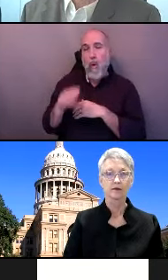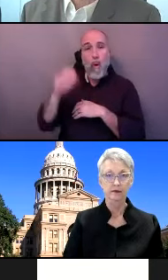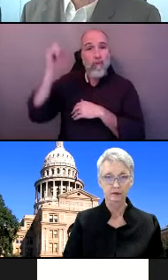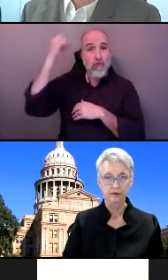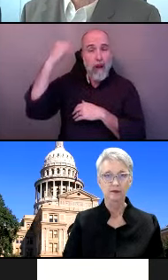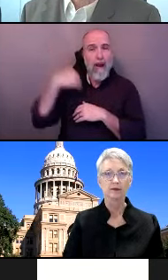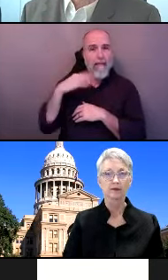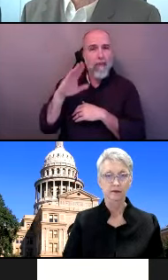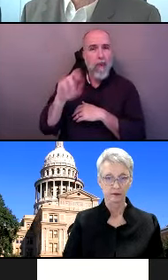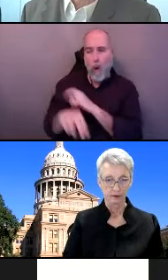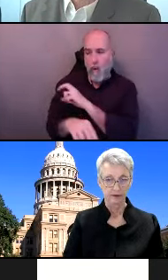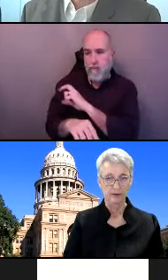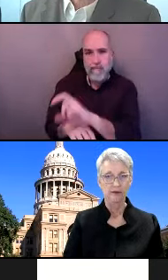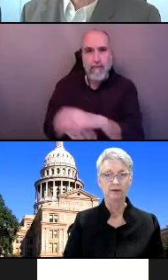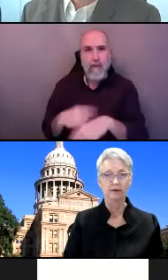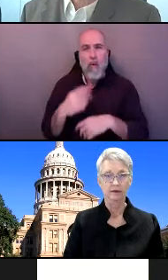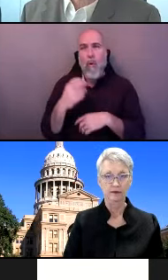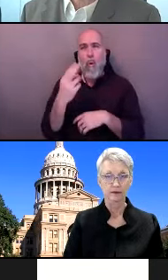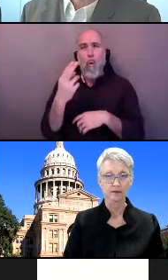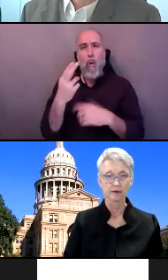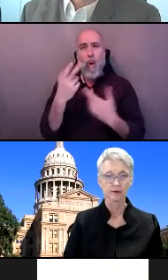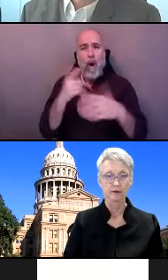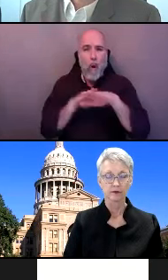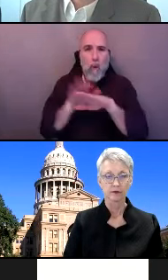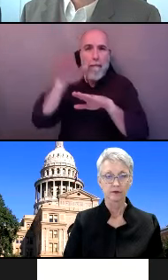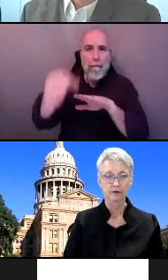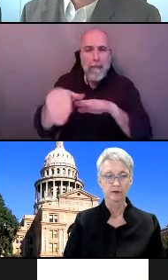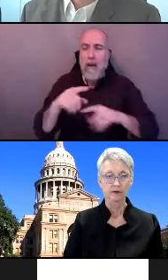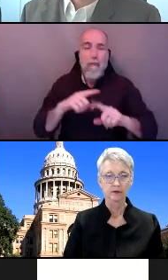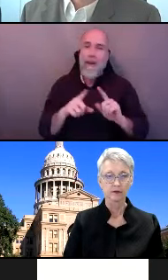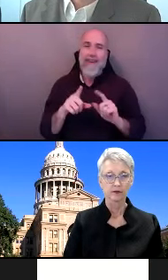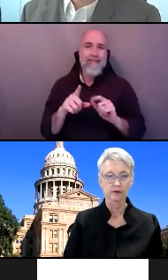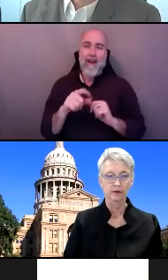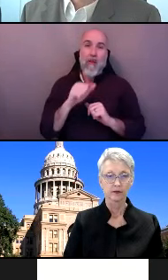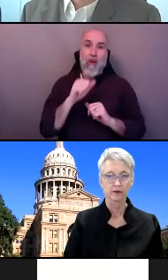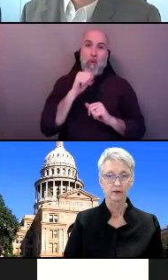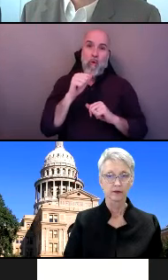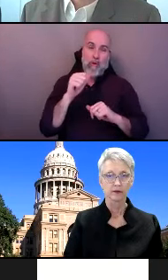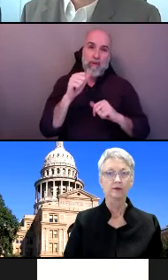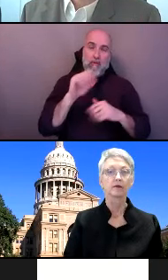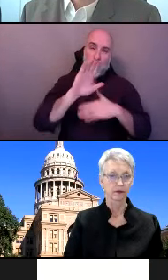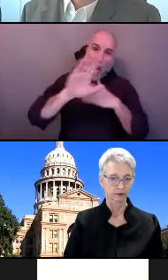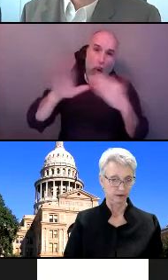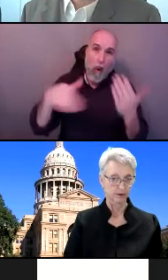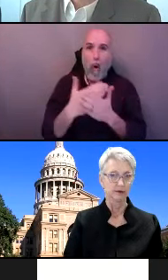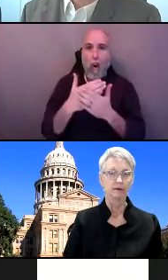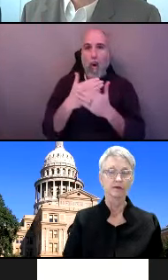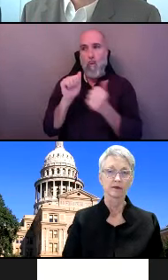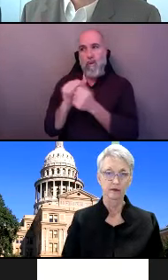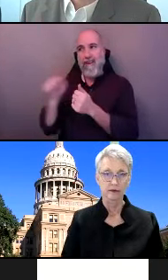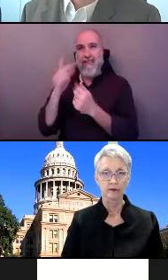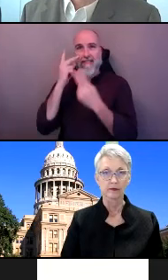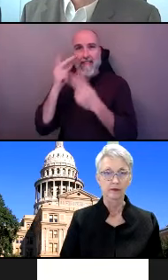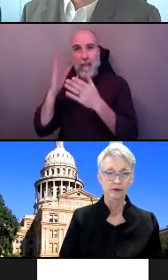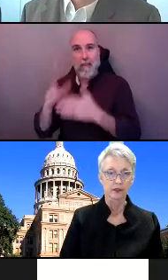help put in a ramp, but they would not do all of the things that the visitability program does or the visitability